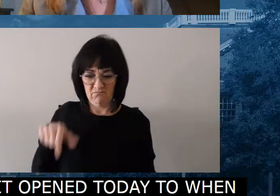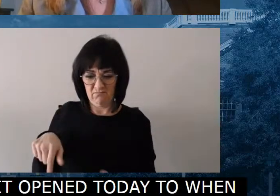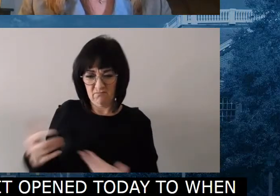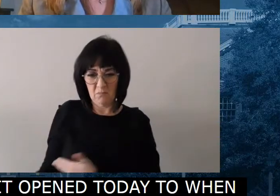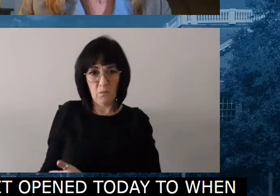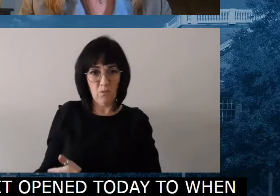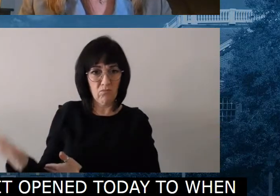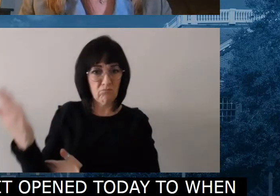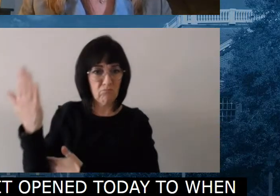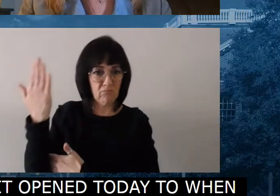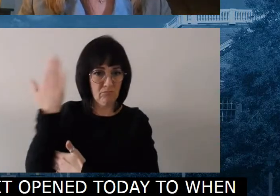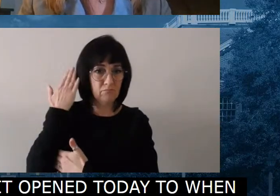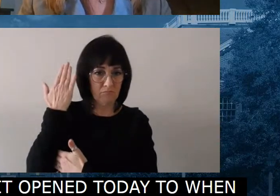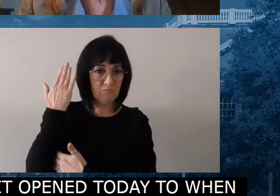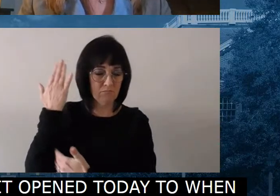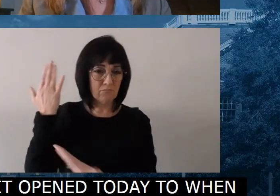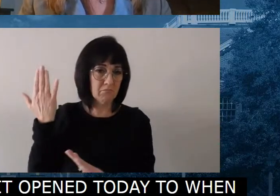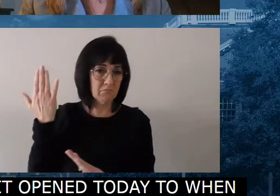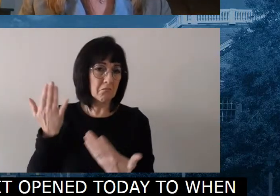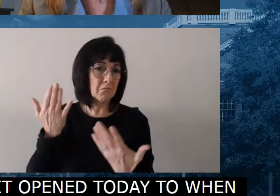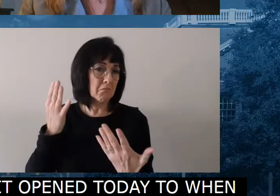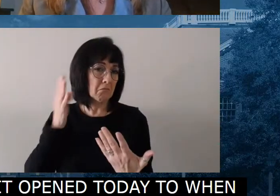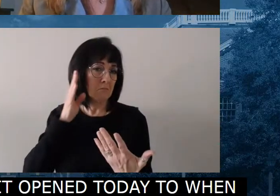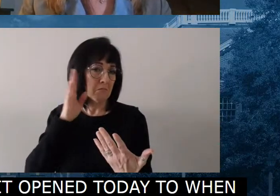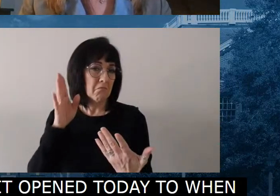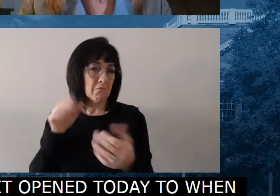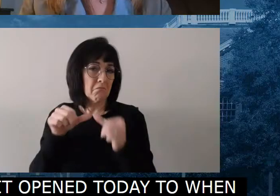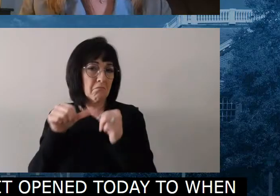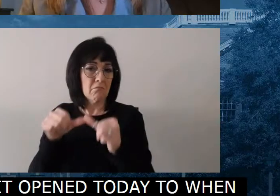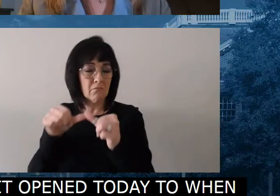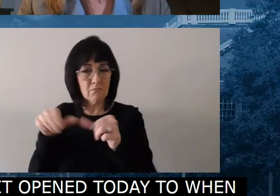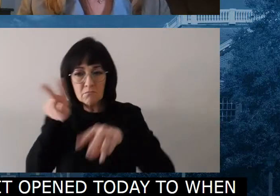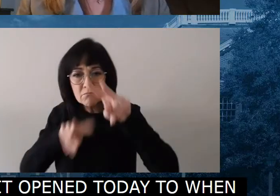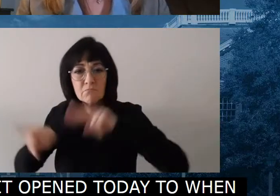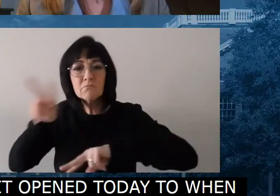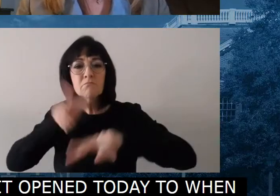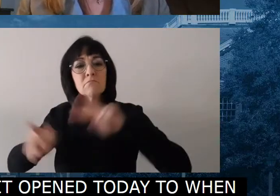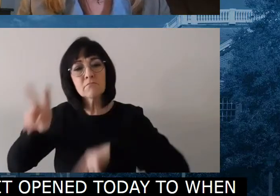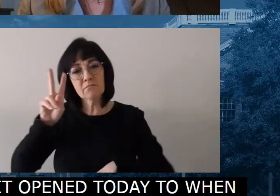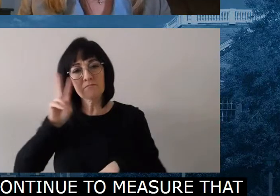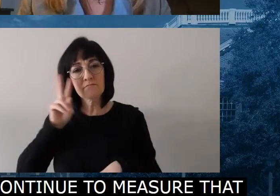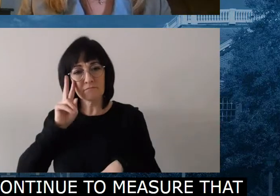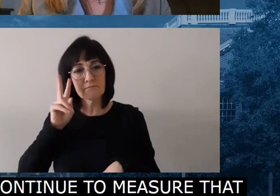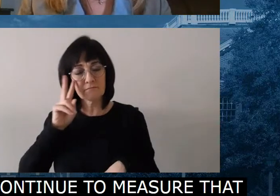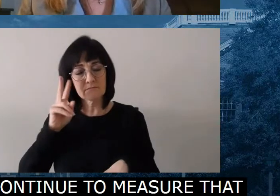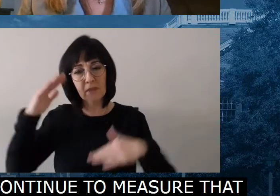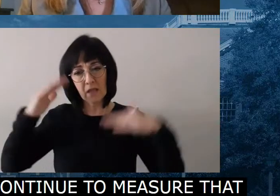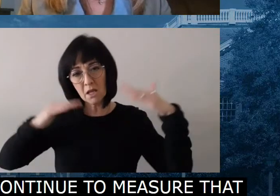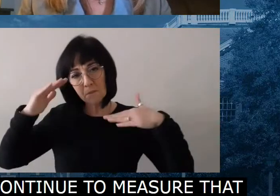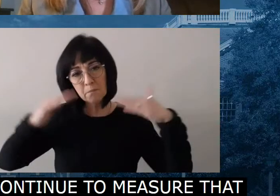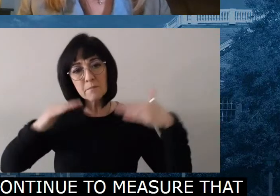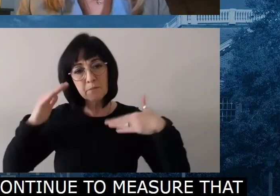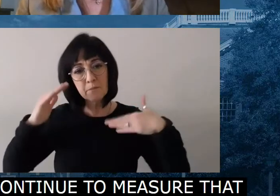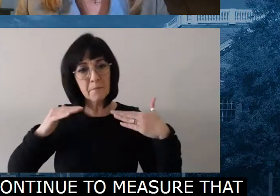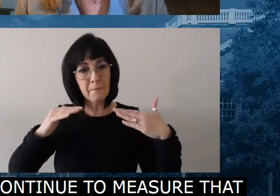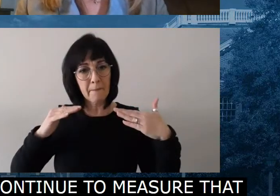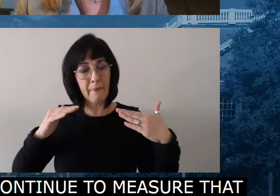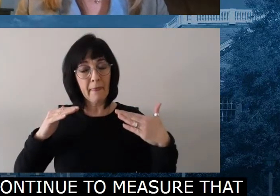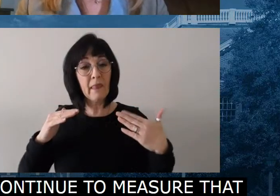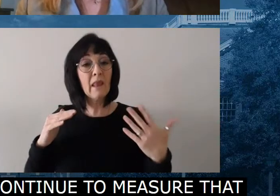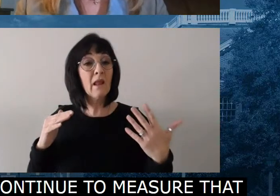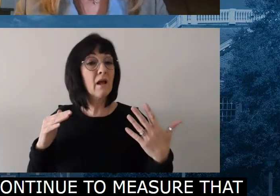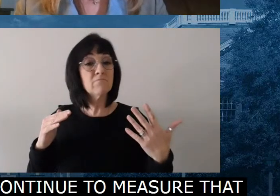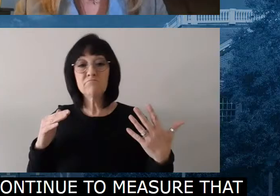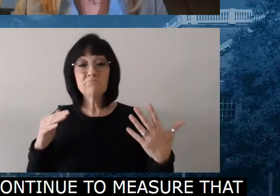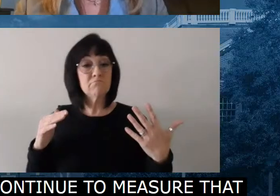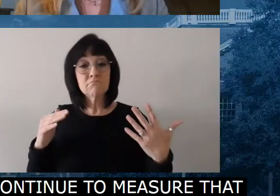measure that balance between supply and demand. We have not, other than at the very beginning, where